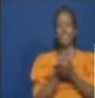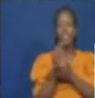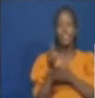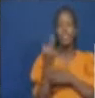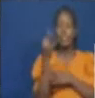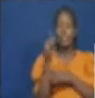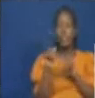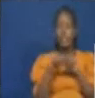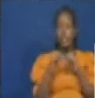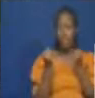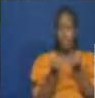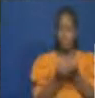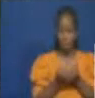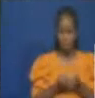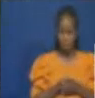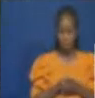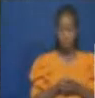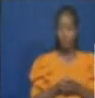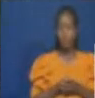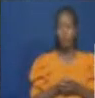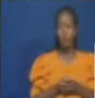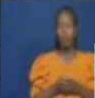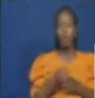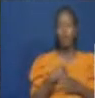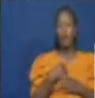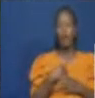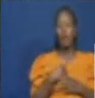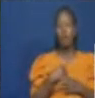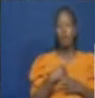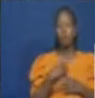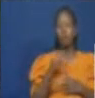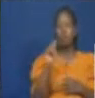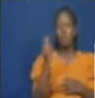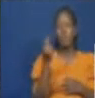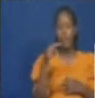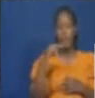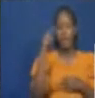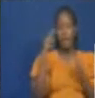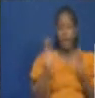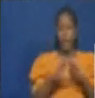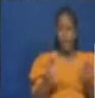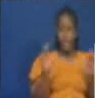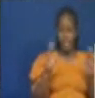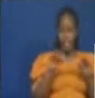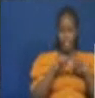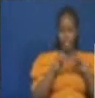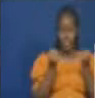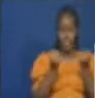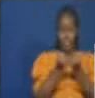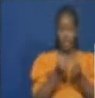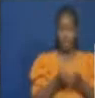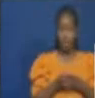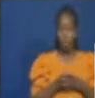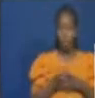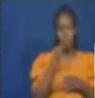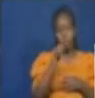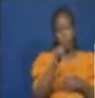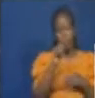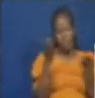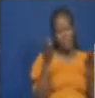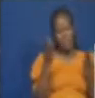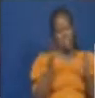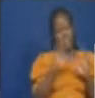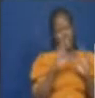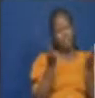of them Pakoso, in Marisha, and Kenya Highlands SACO. Is that family wealth